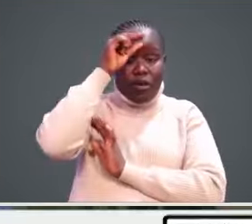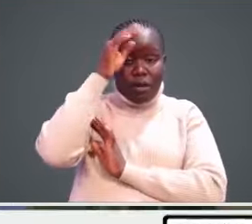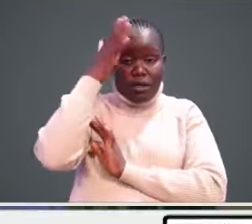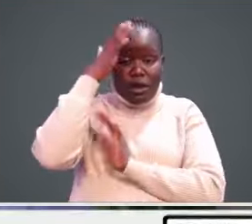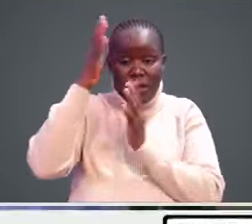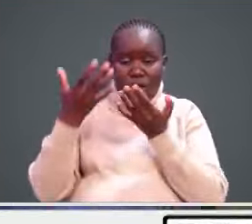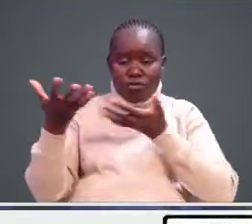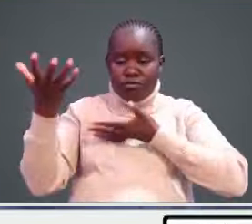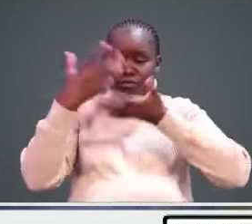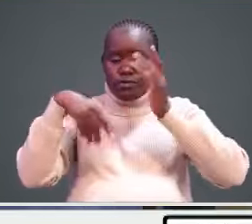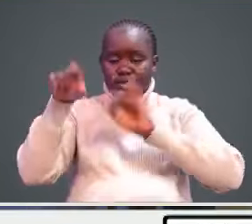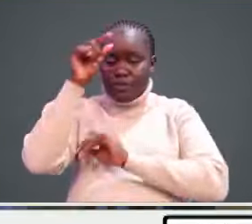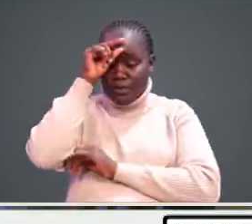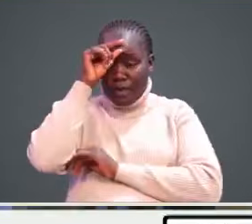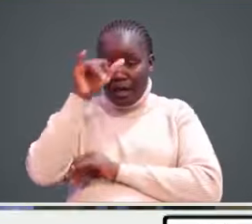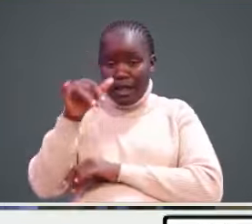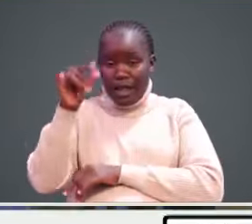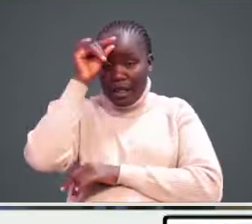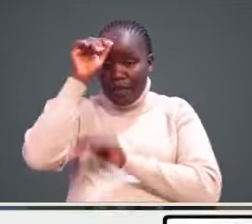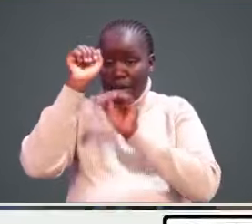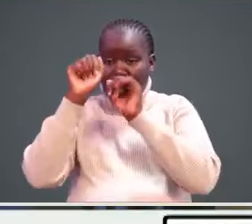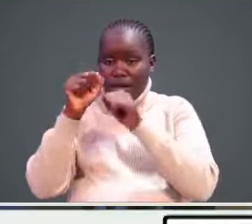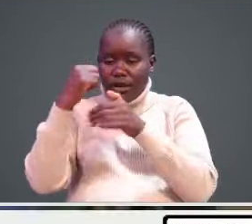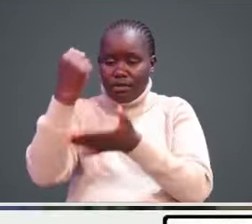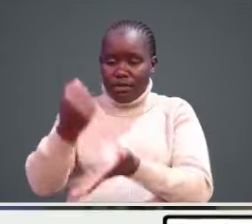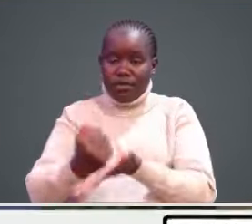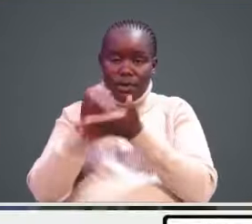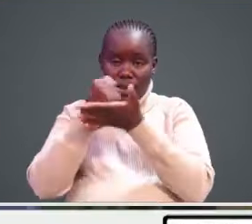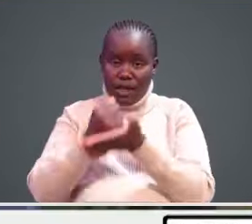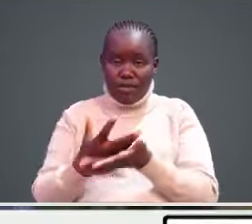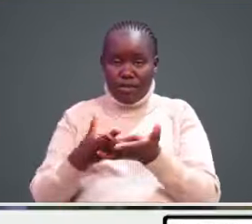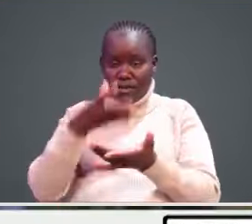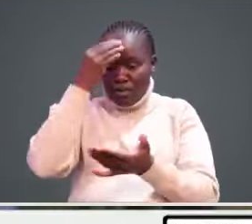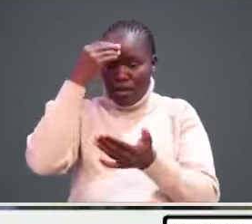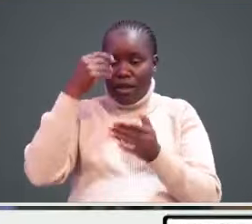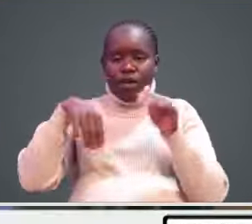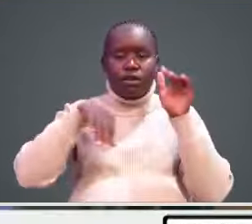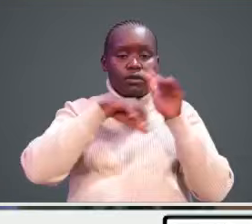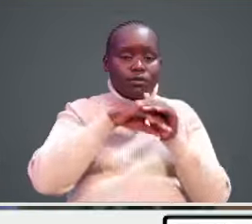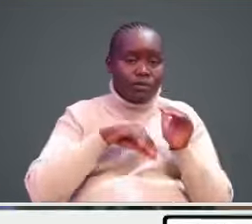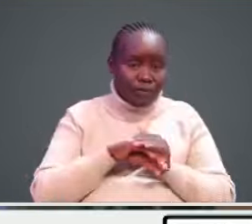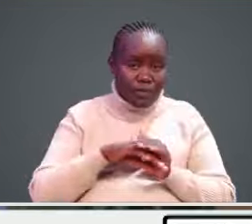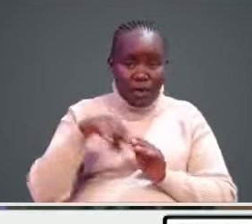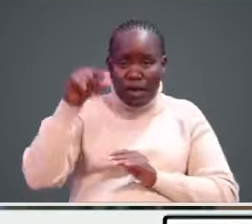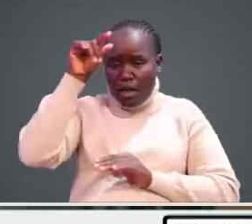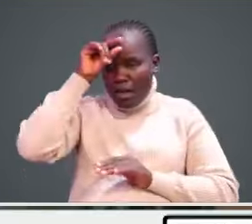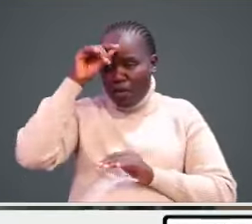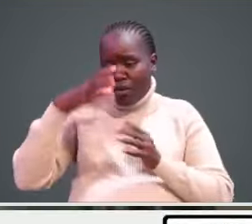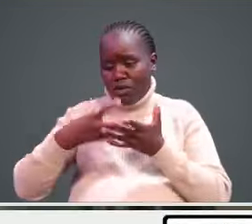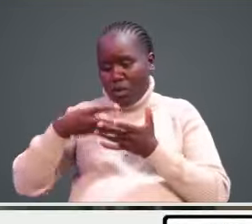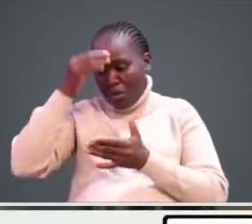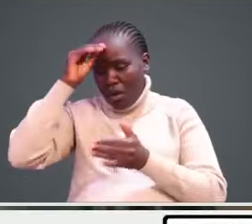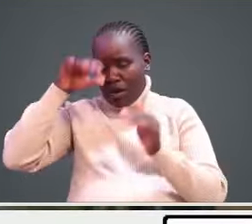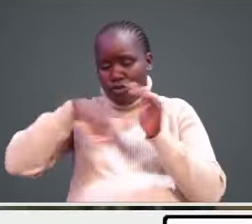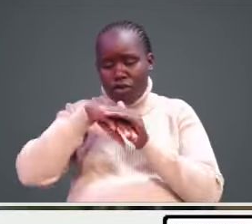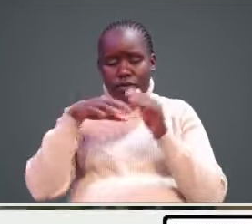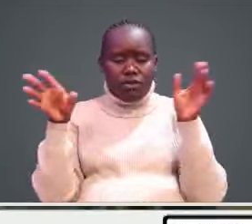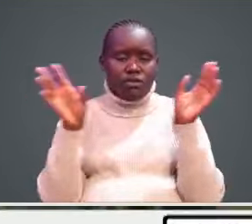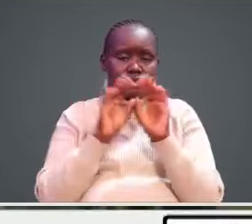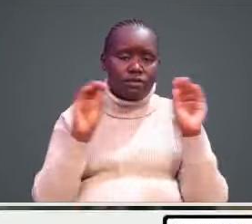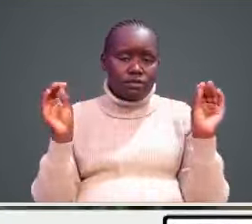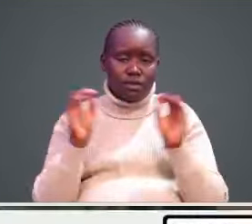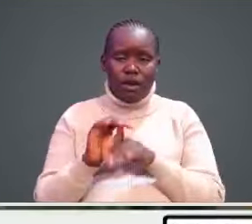engage government so that the government can assist in running football. The government does not run football. We don't have to blame the government.